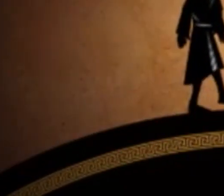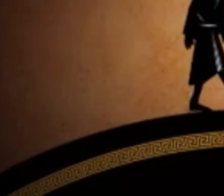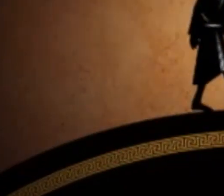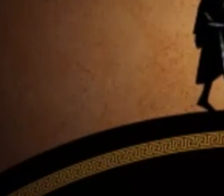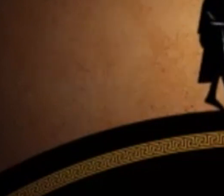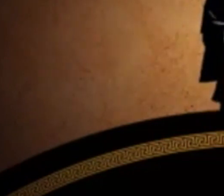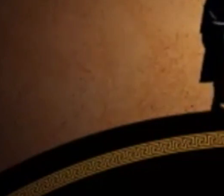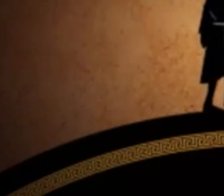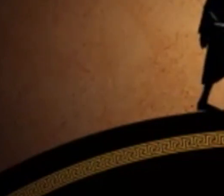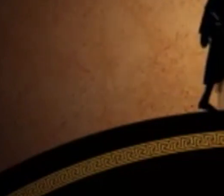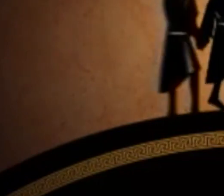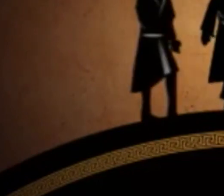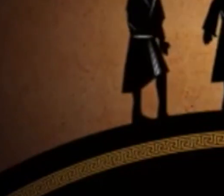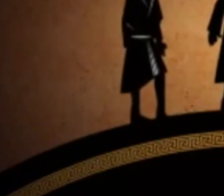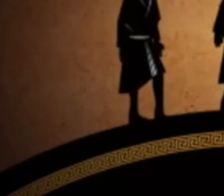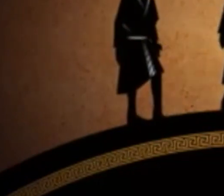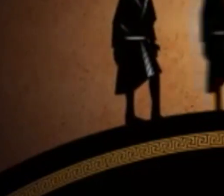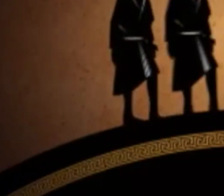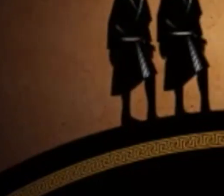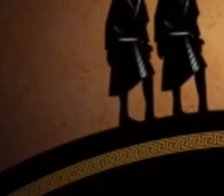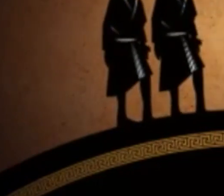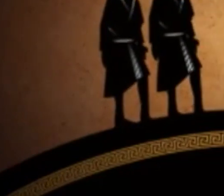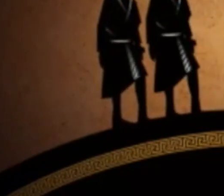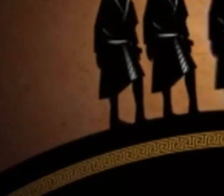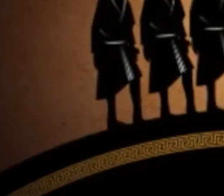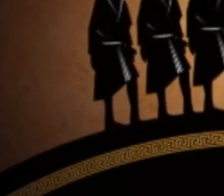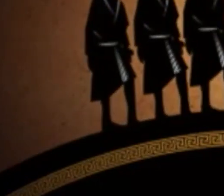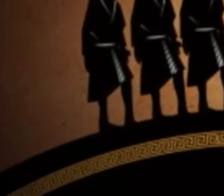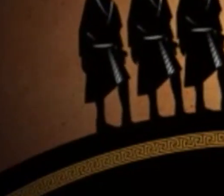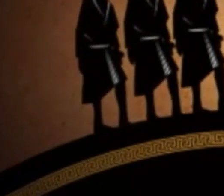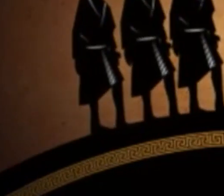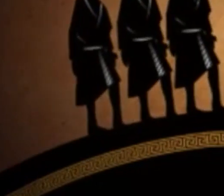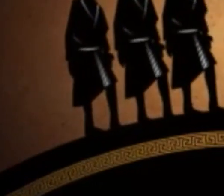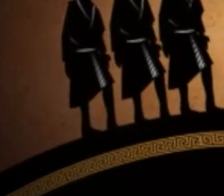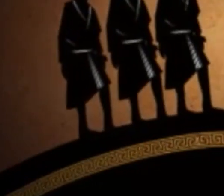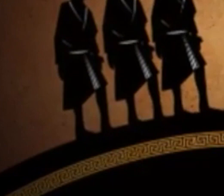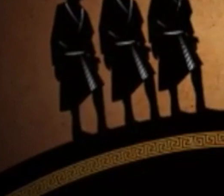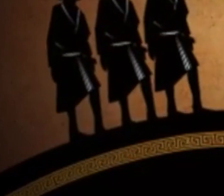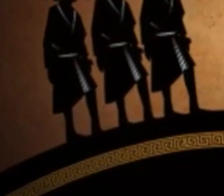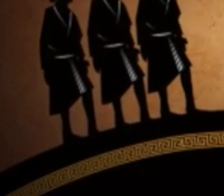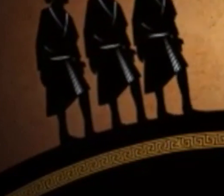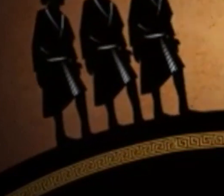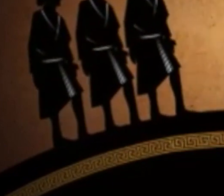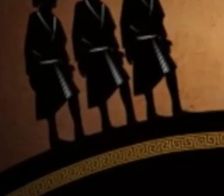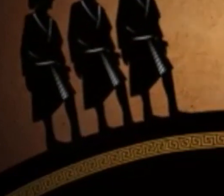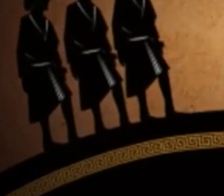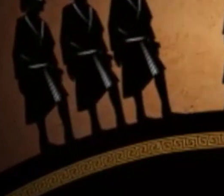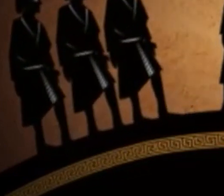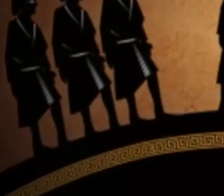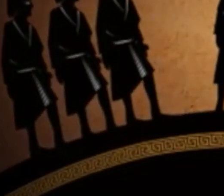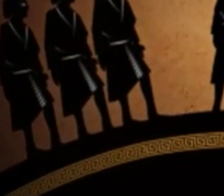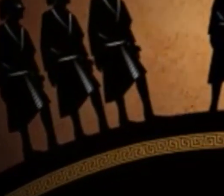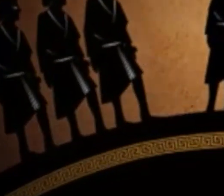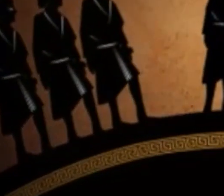help. Instead of a promise of rain, Elisha told them to make the valley full of ditches and wait.